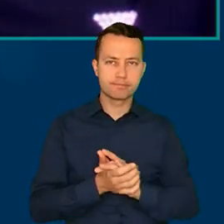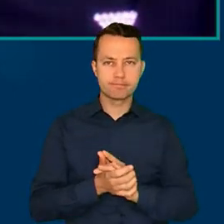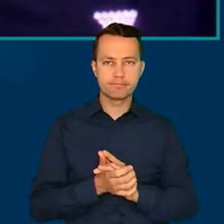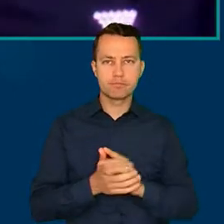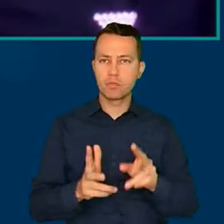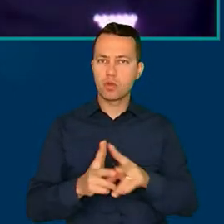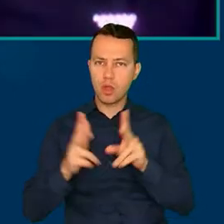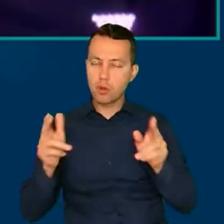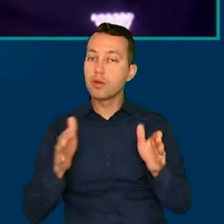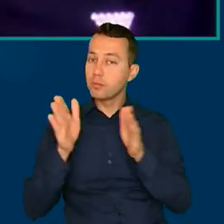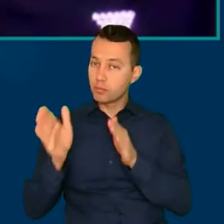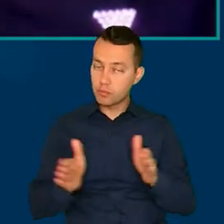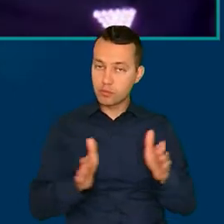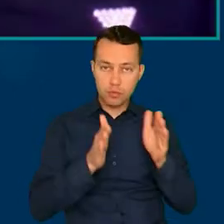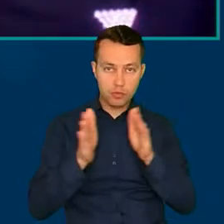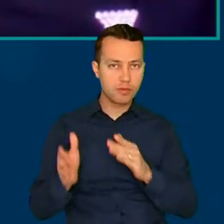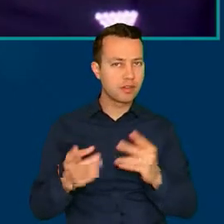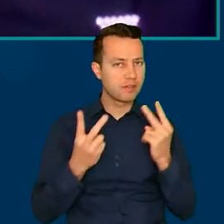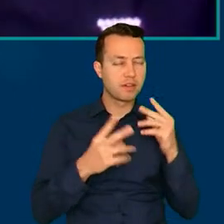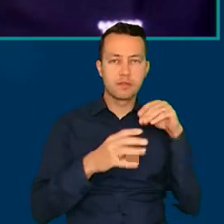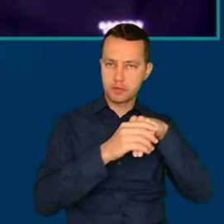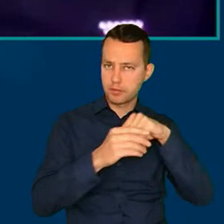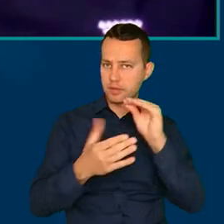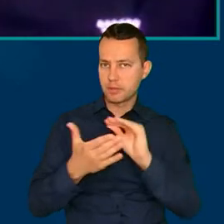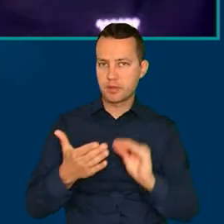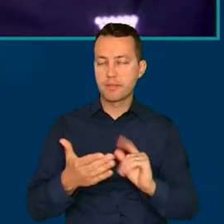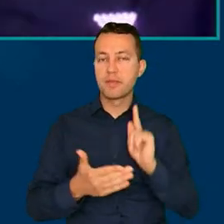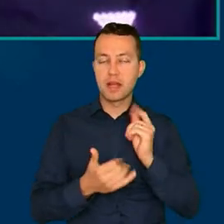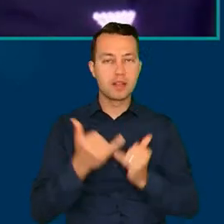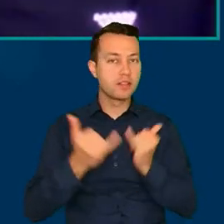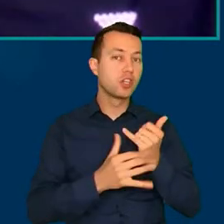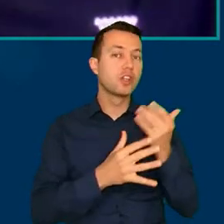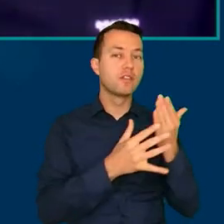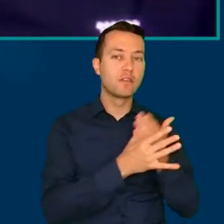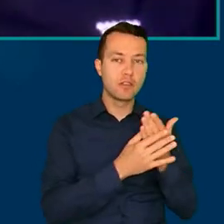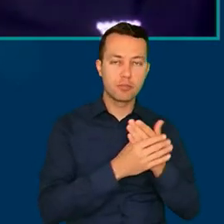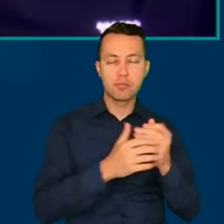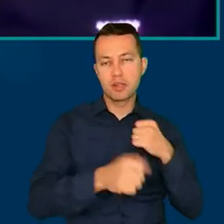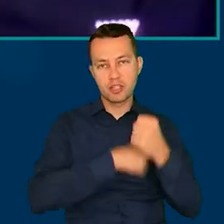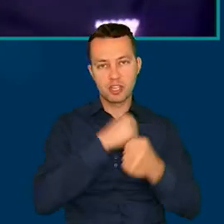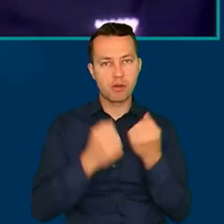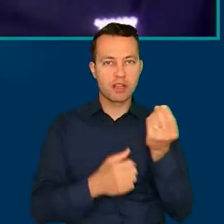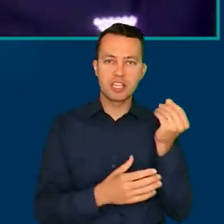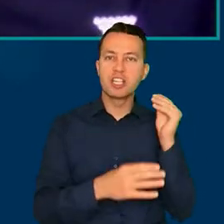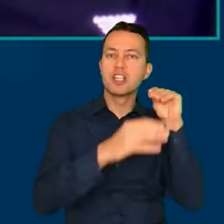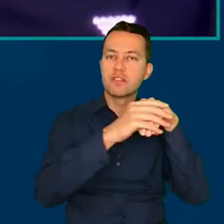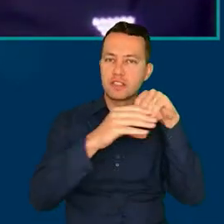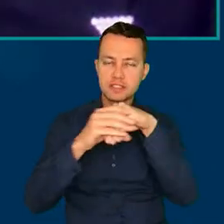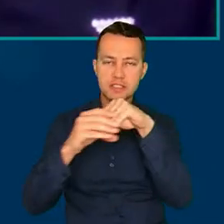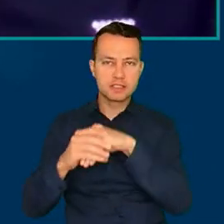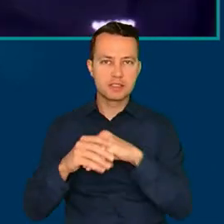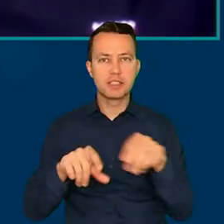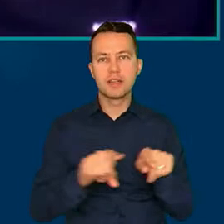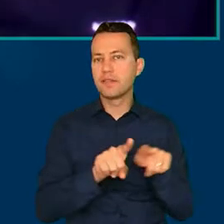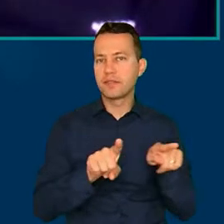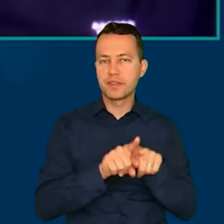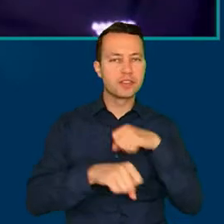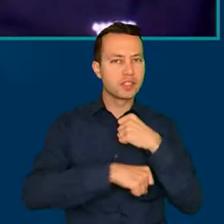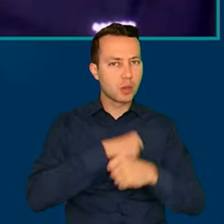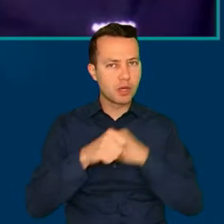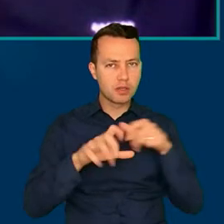of profit generation, and what the company does in terms of investment in social